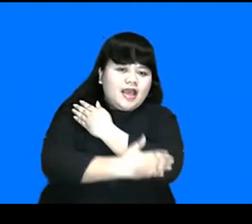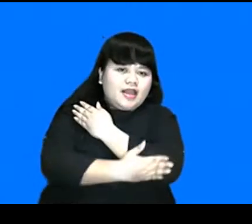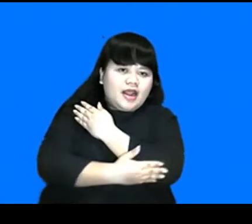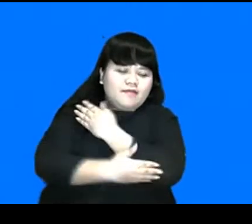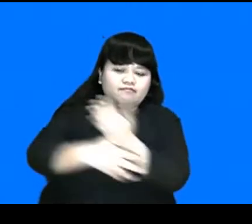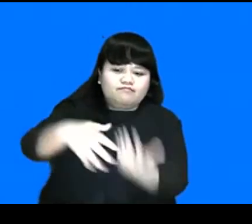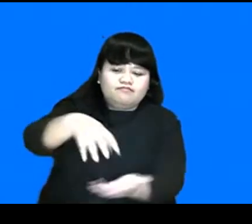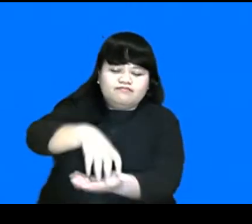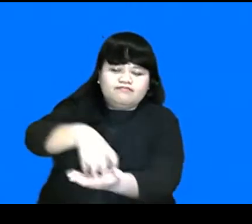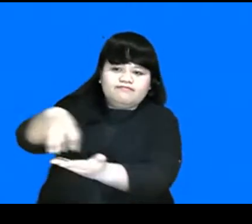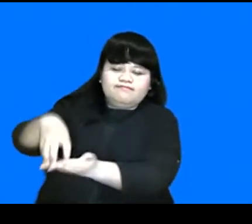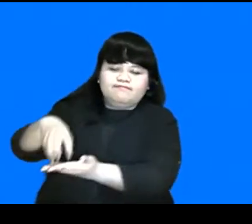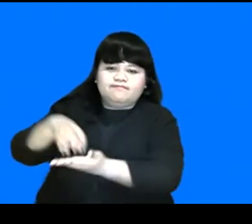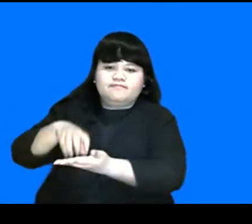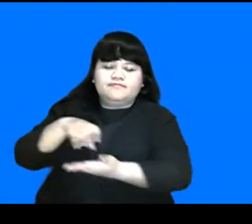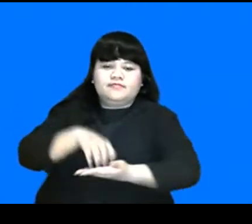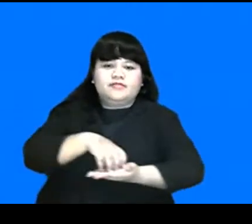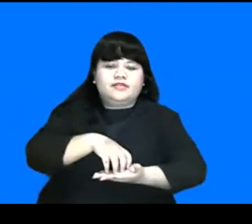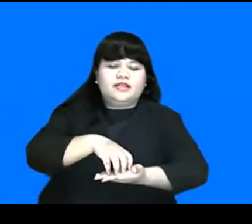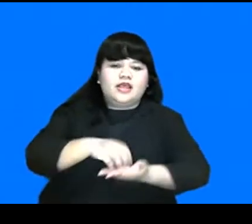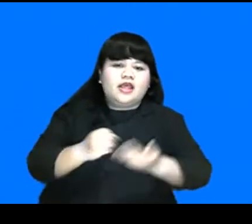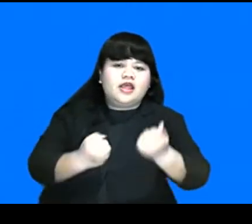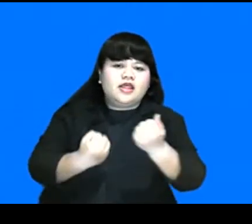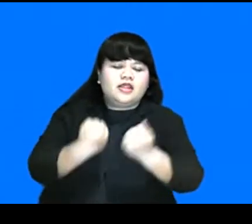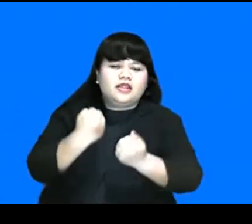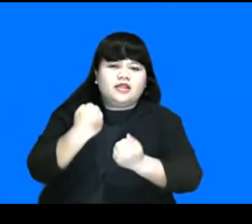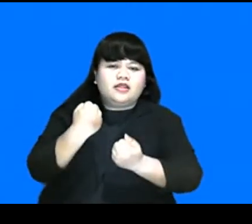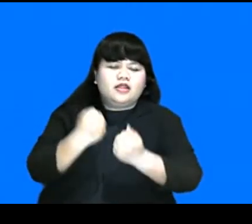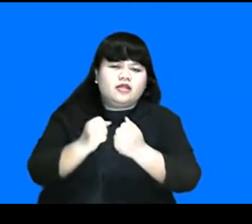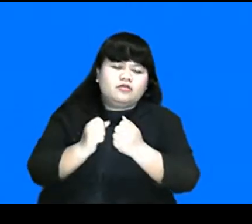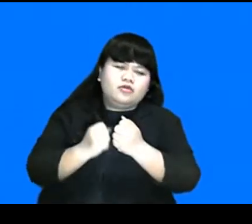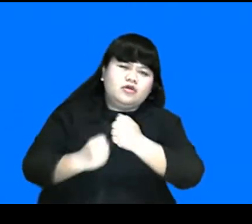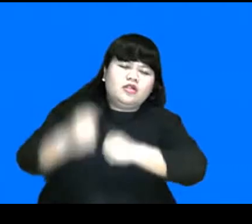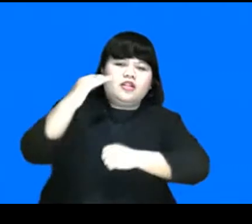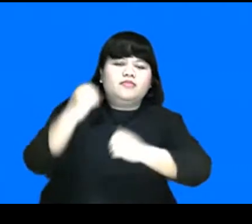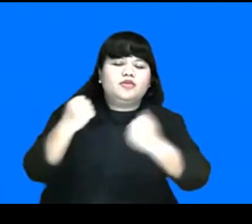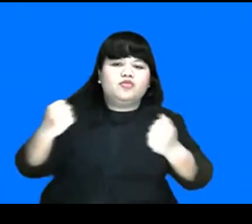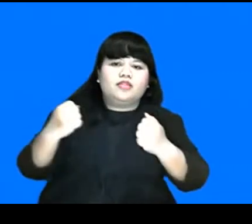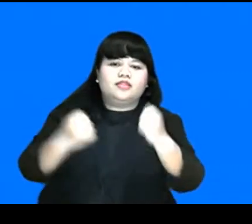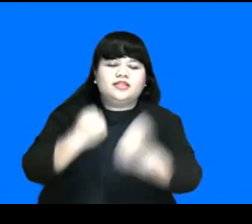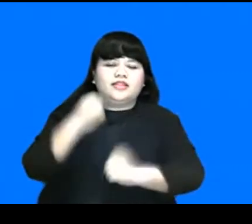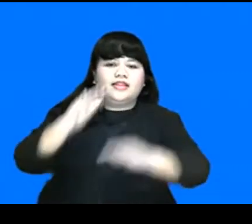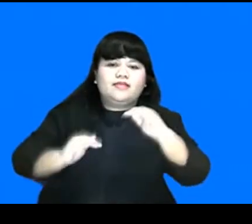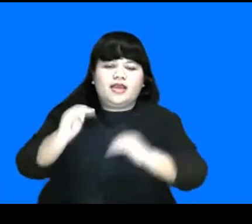therefore, I think that should be the argument. Thank you, Shwasna. Vidya?